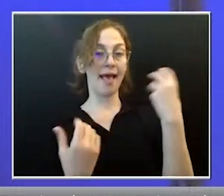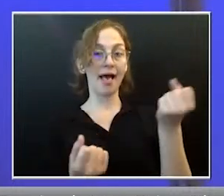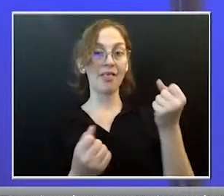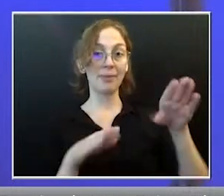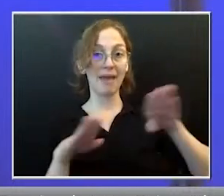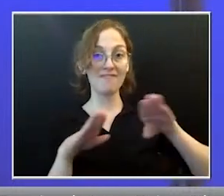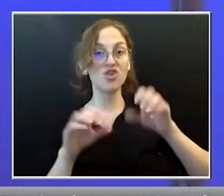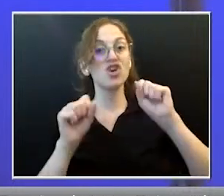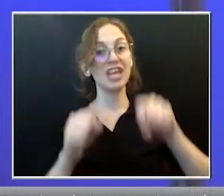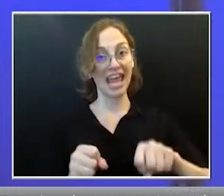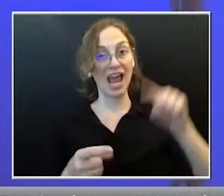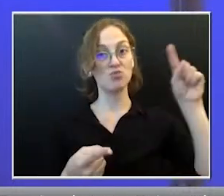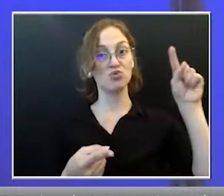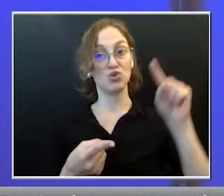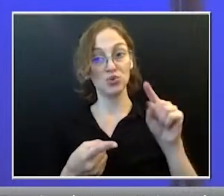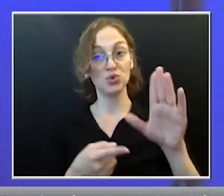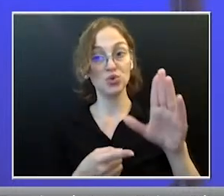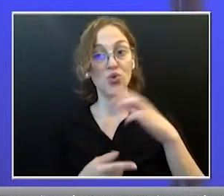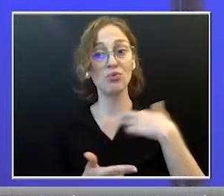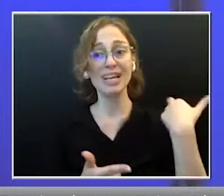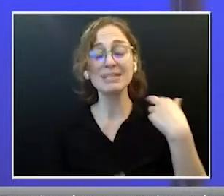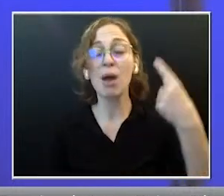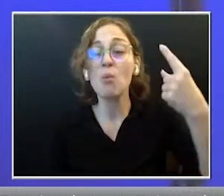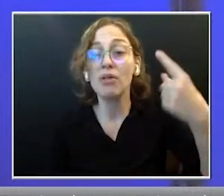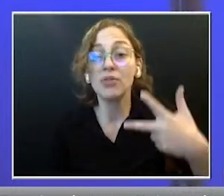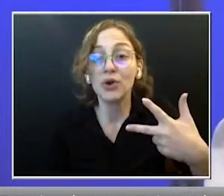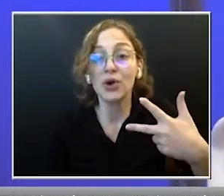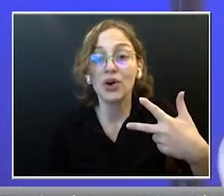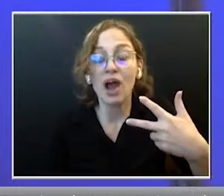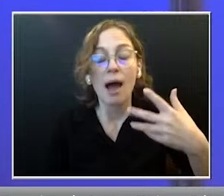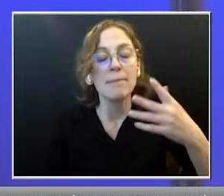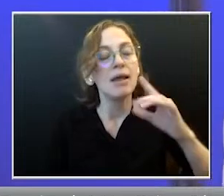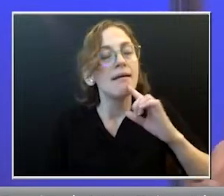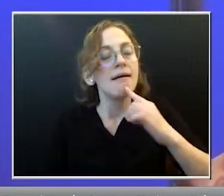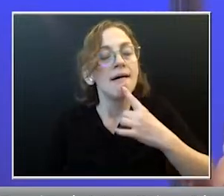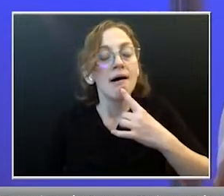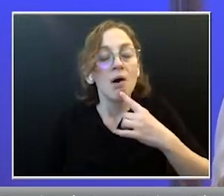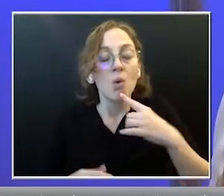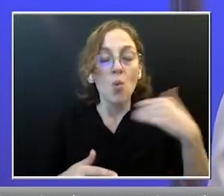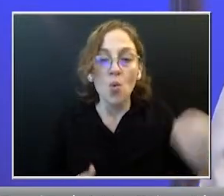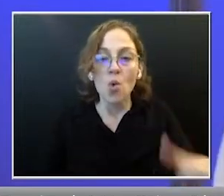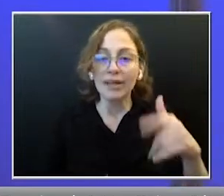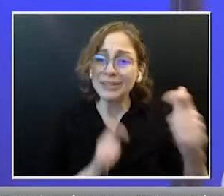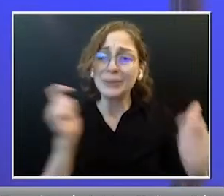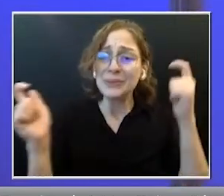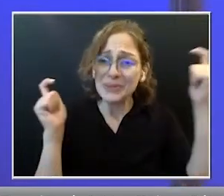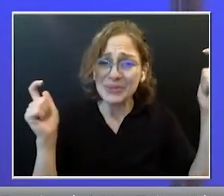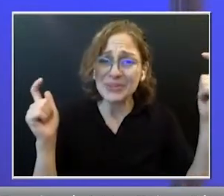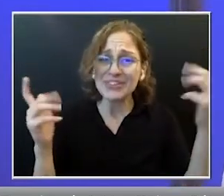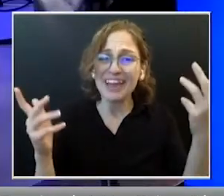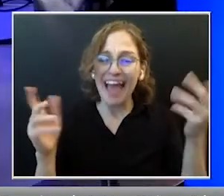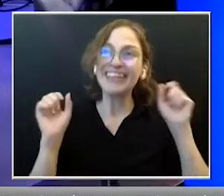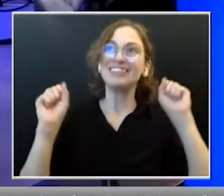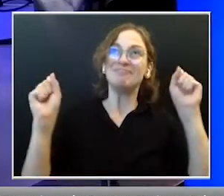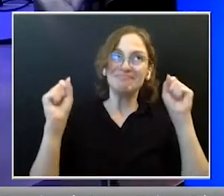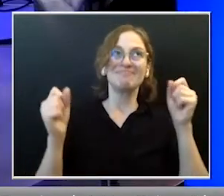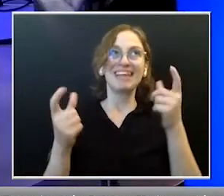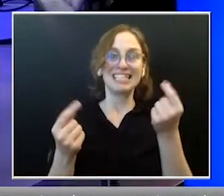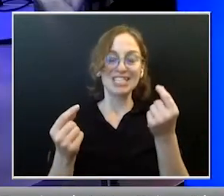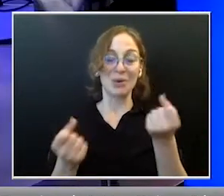to 1/3. That's huge. That's major. Absolutely. And it does so many other good things for you. Can you